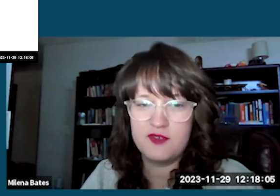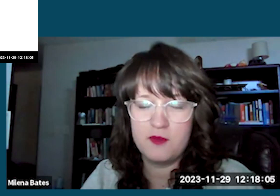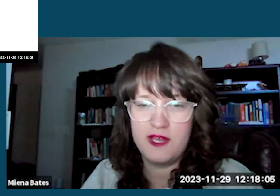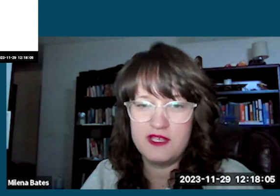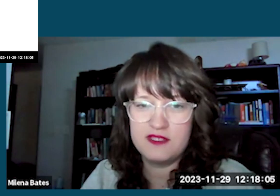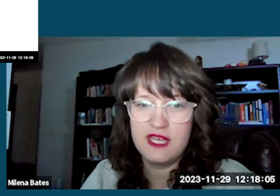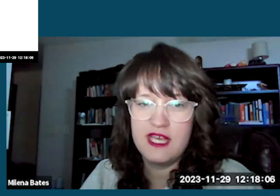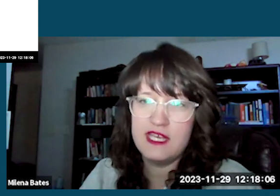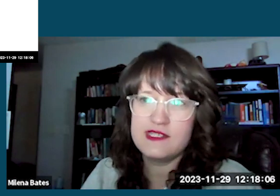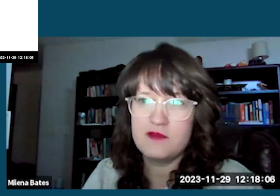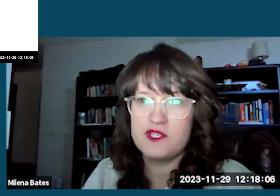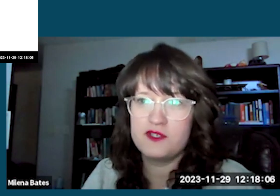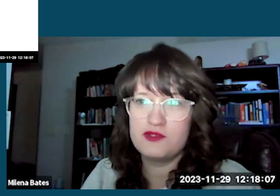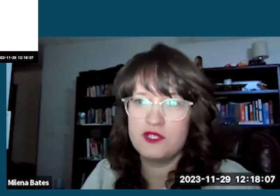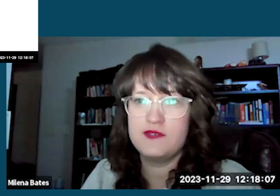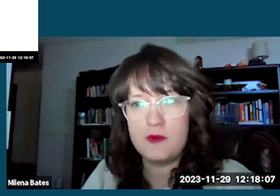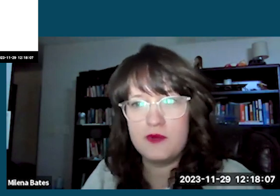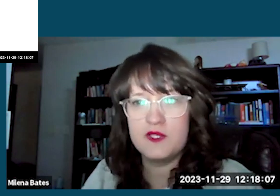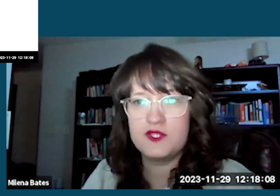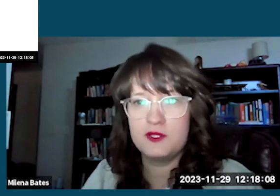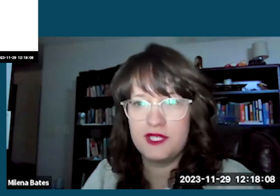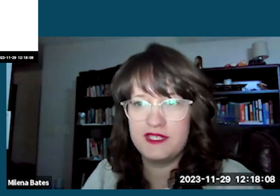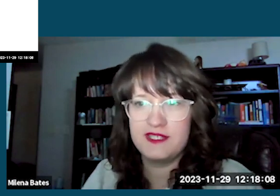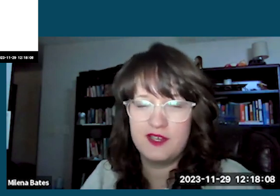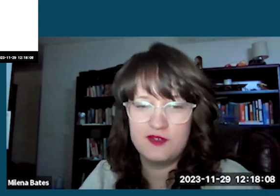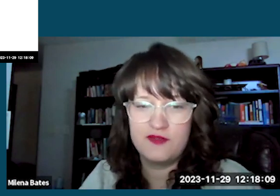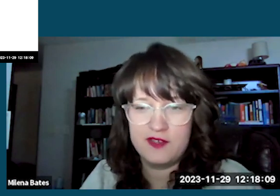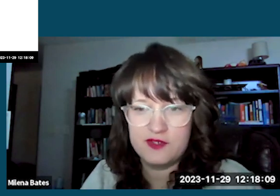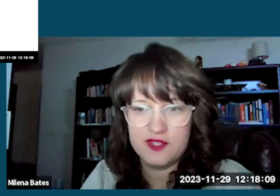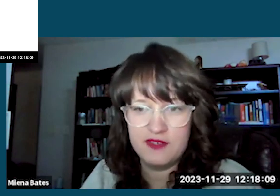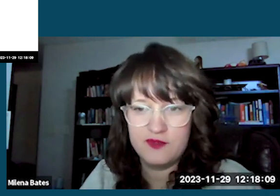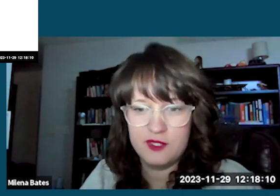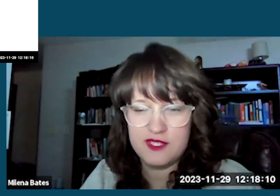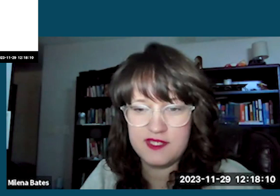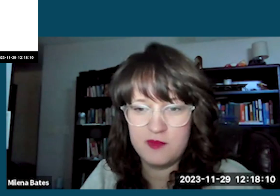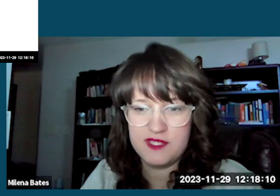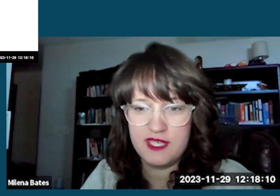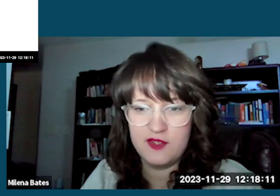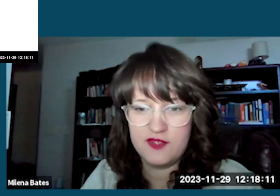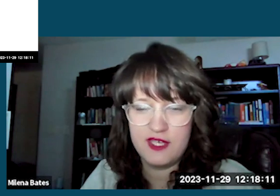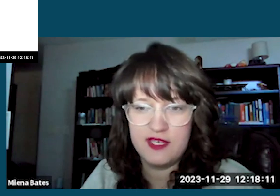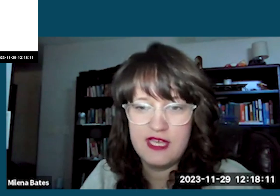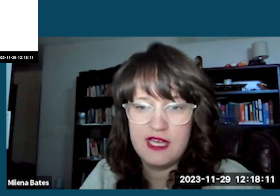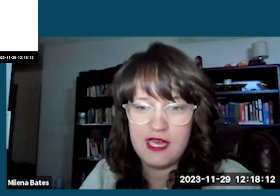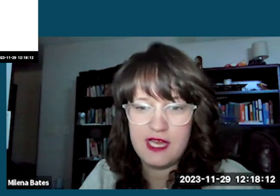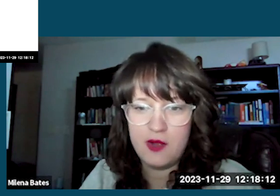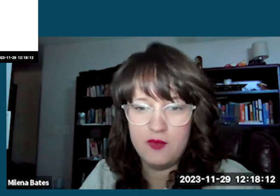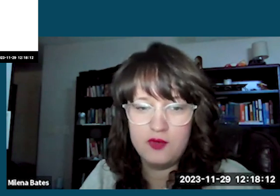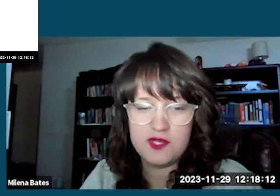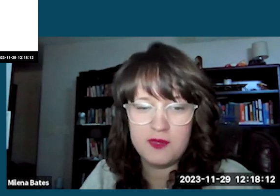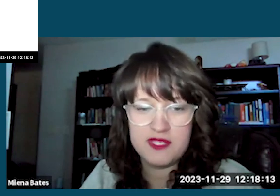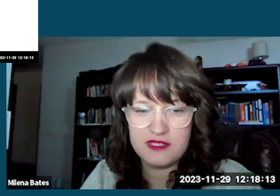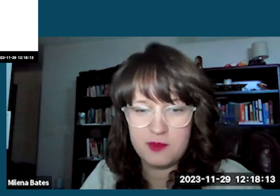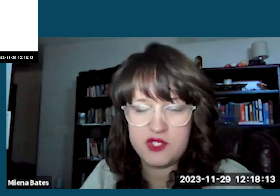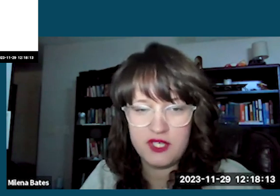of different ways, in some ways, crucially different ways to look at the other factors that influence someone's health and